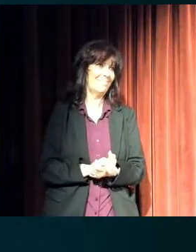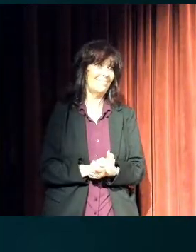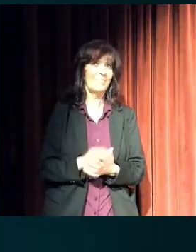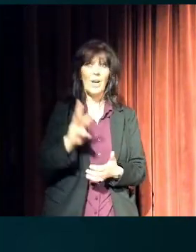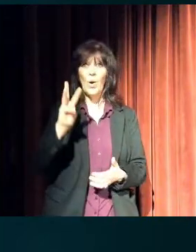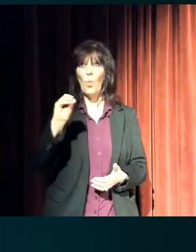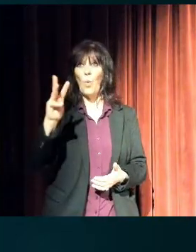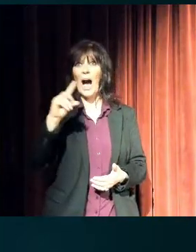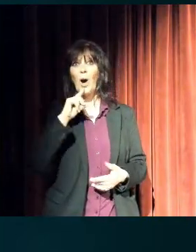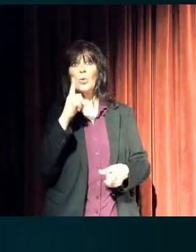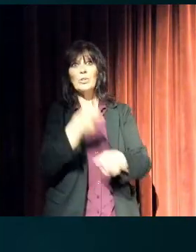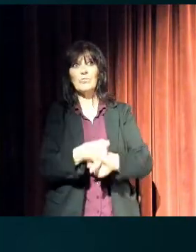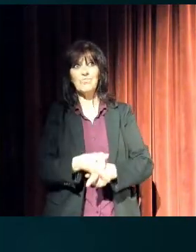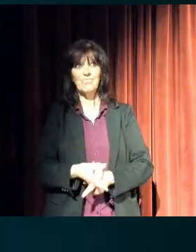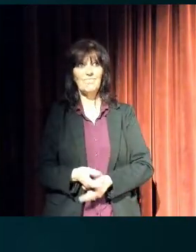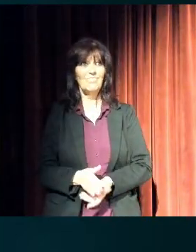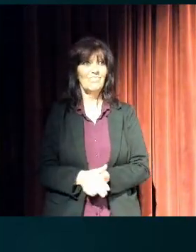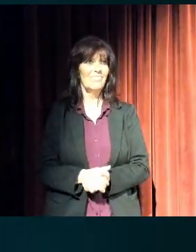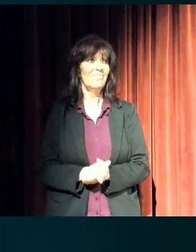Wow is correct.